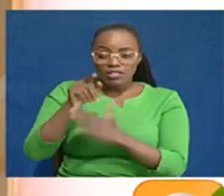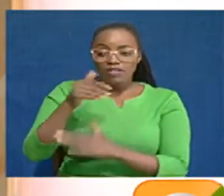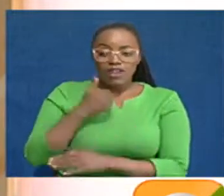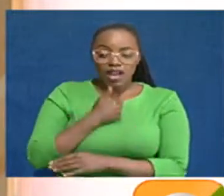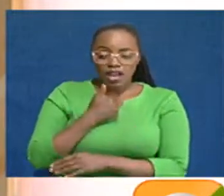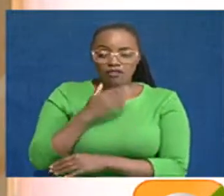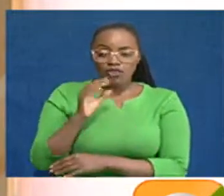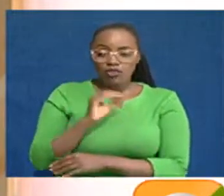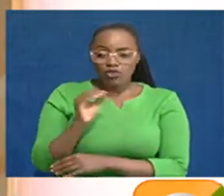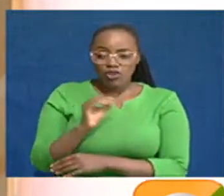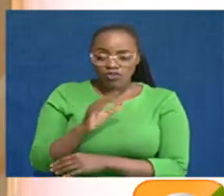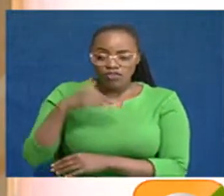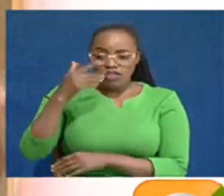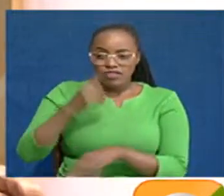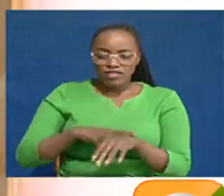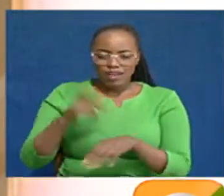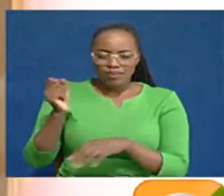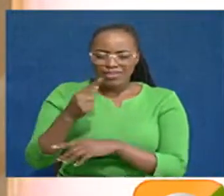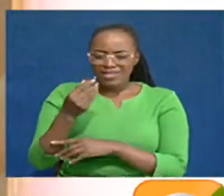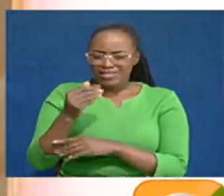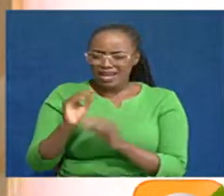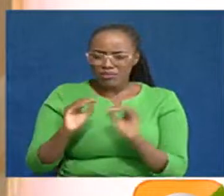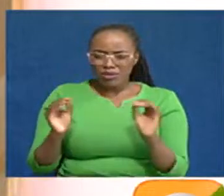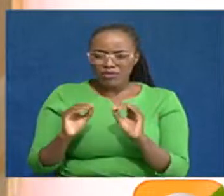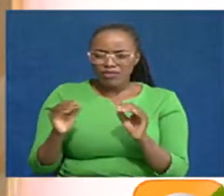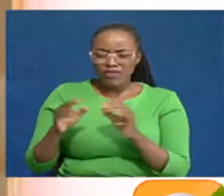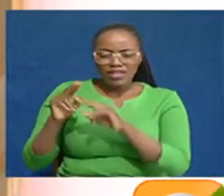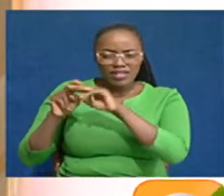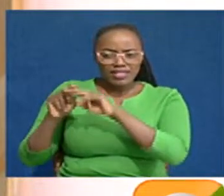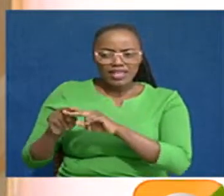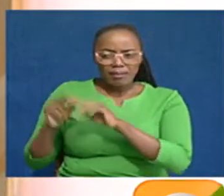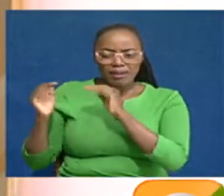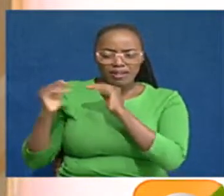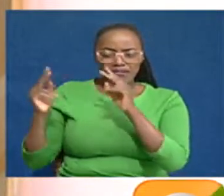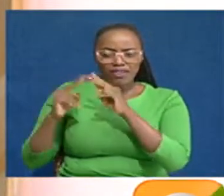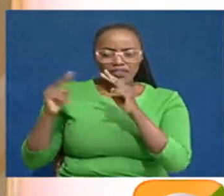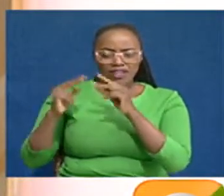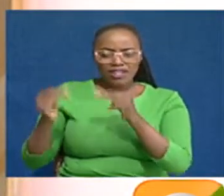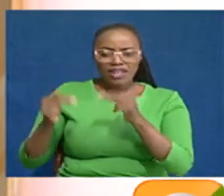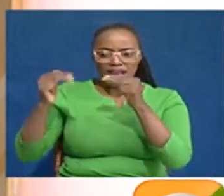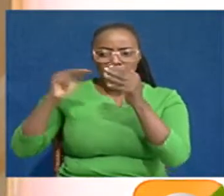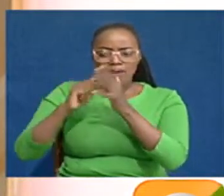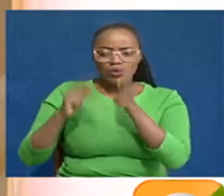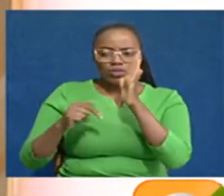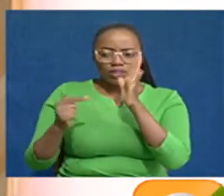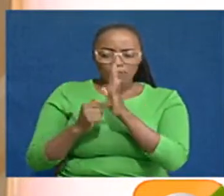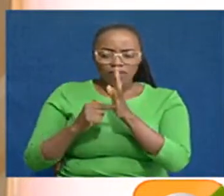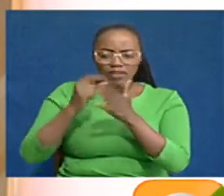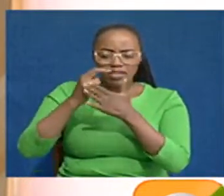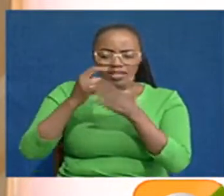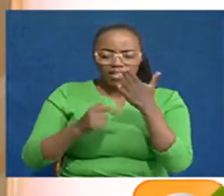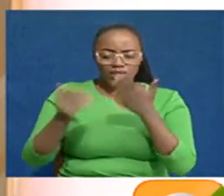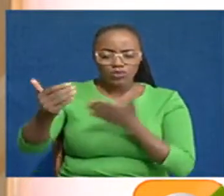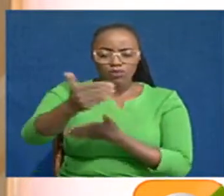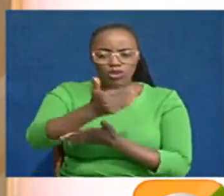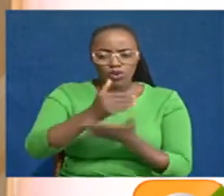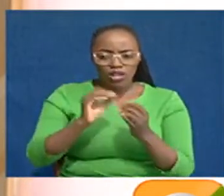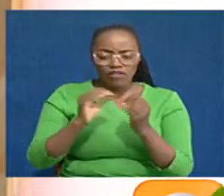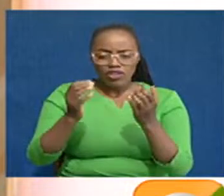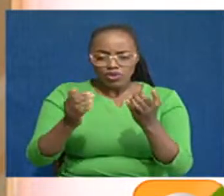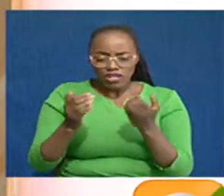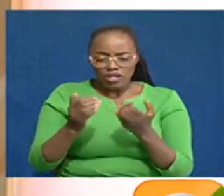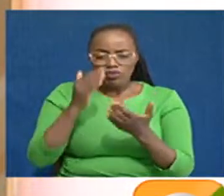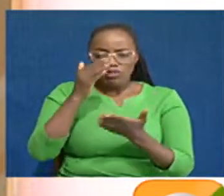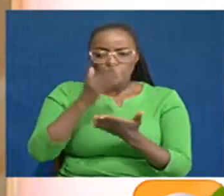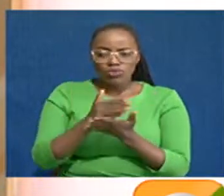has a regular income. It's the same. Dependency rates are very, very high. So the point is not for taxes to be collected. The point is we need to be